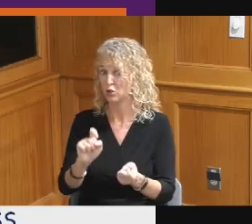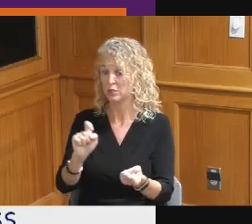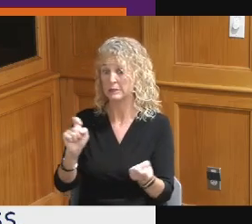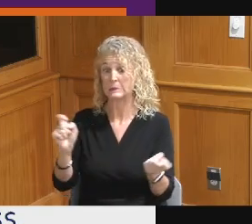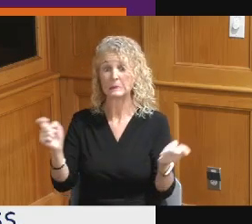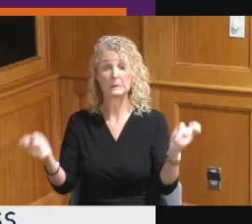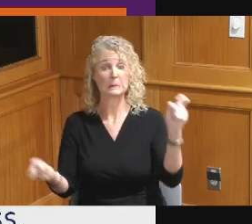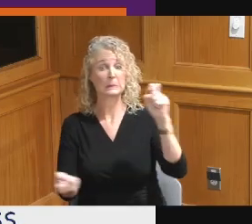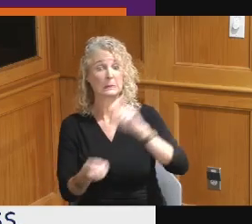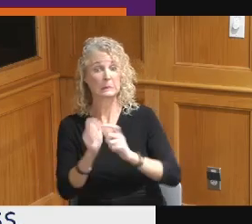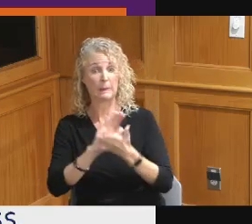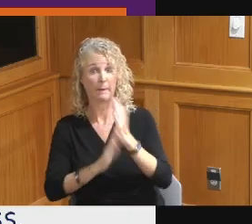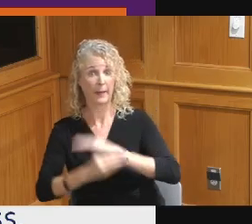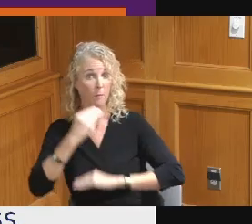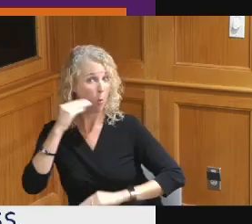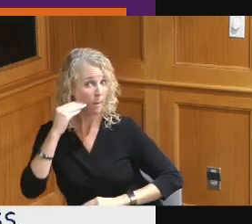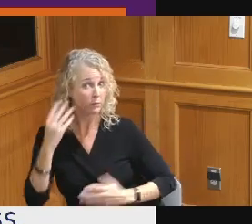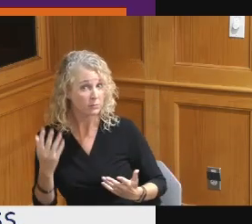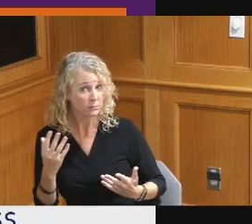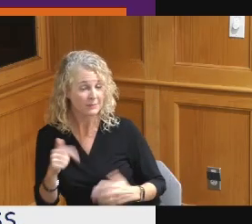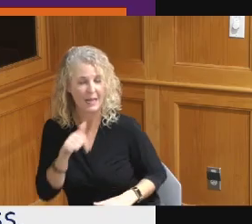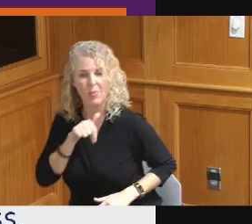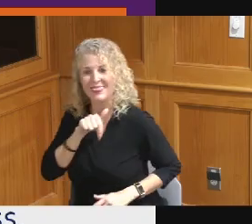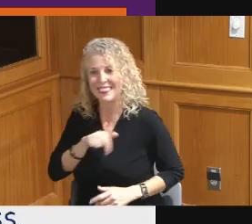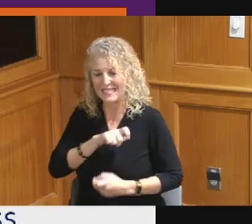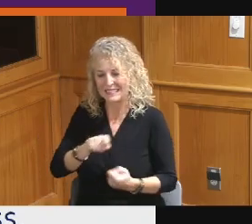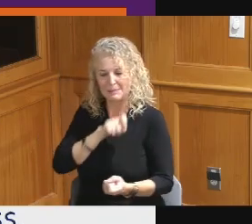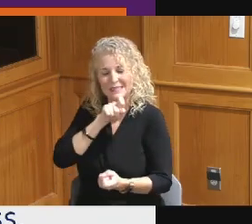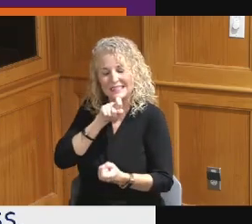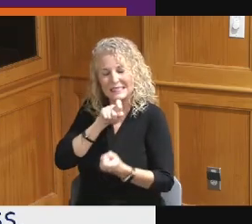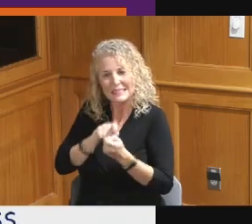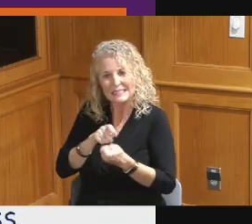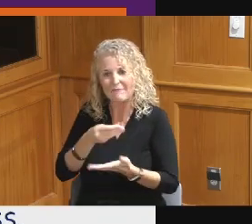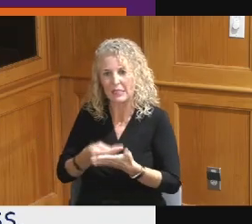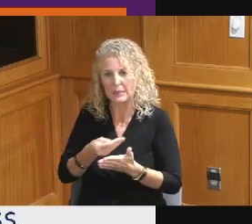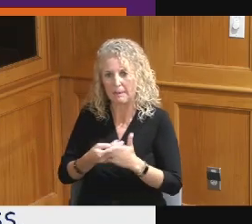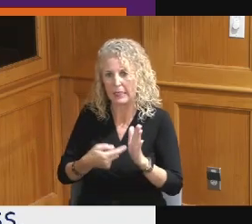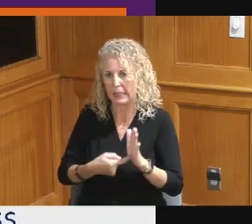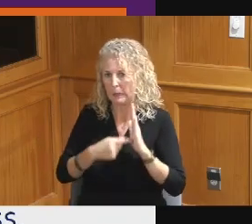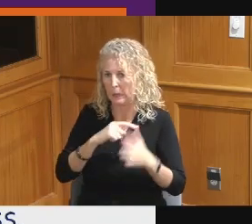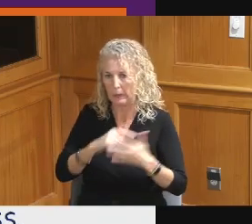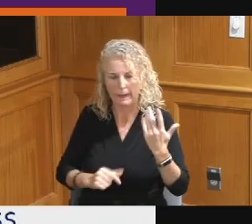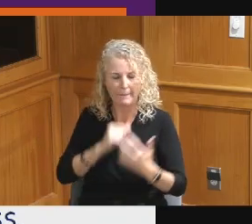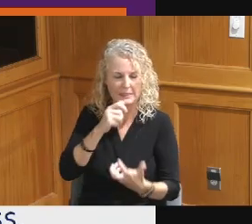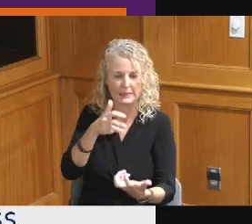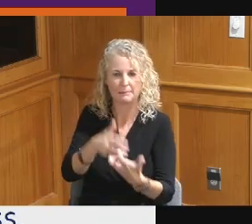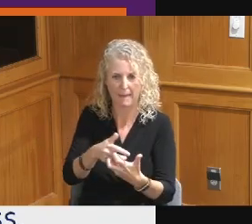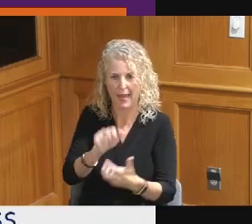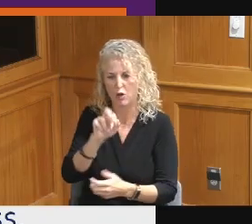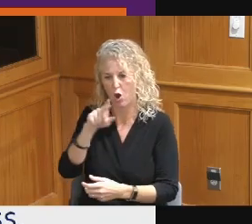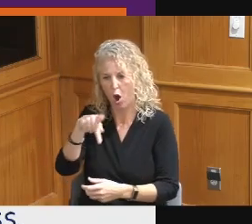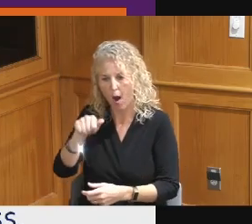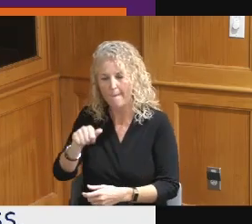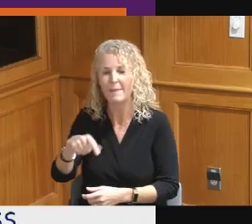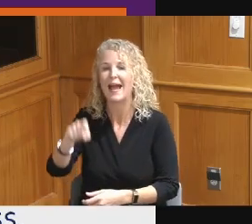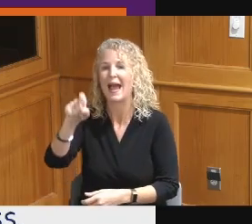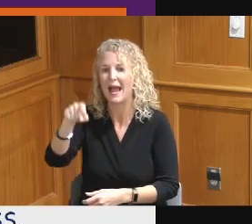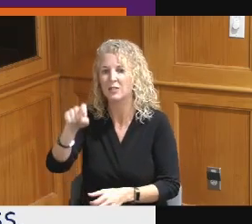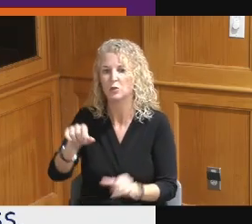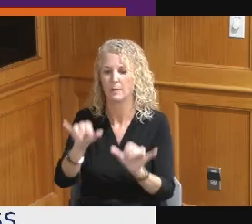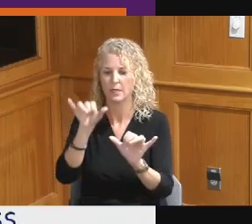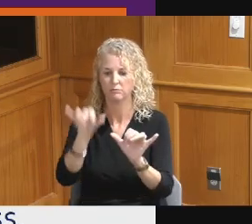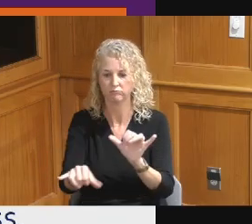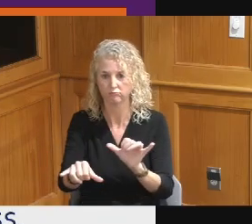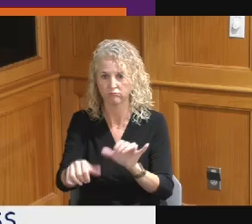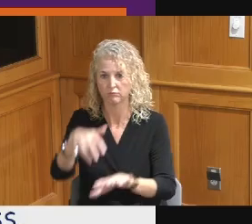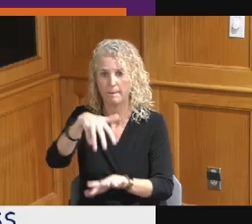of insights onto. Didn't fit with this use because of the ARPA uses needs to be a permanent structure that can have